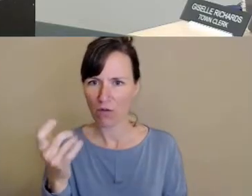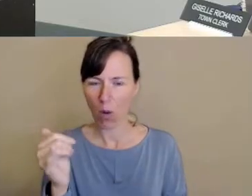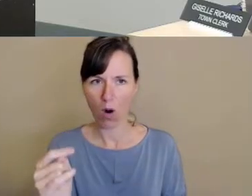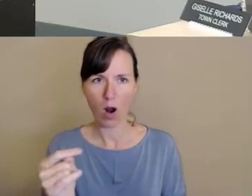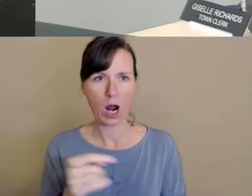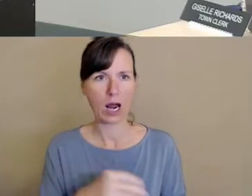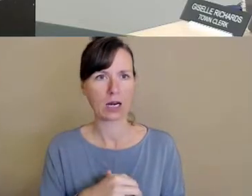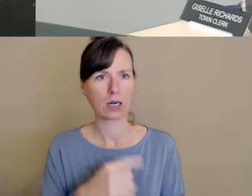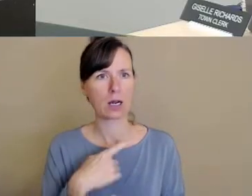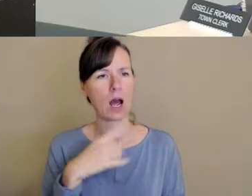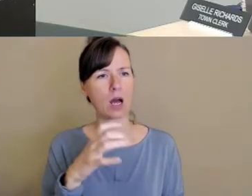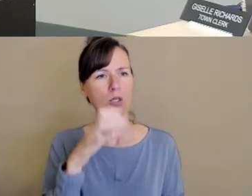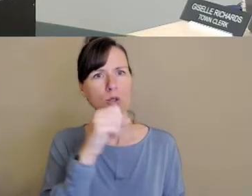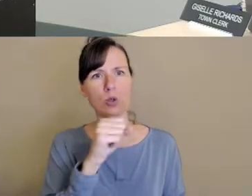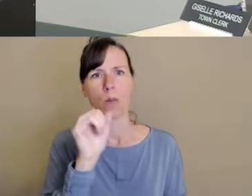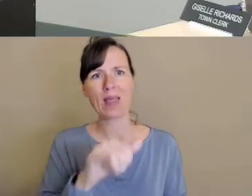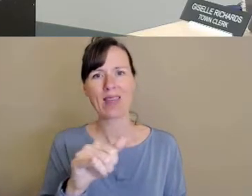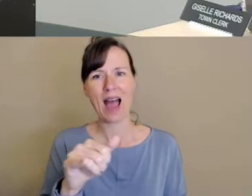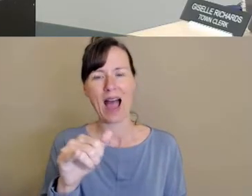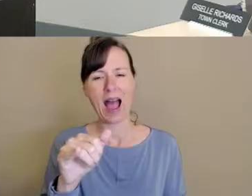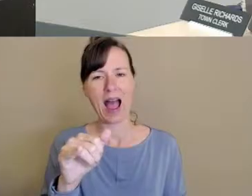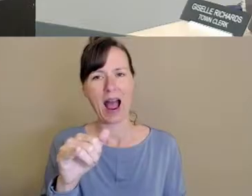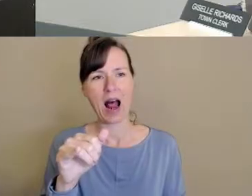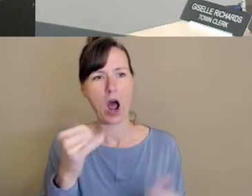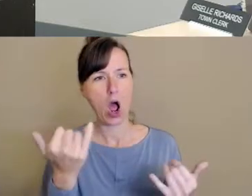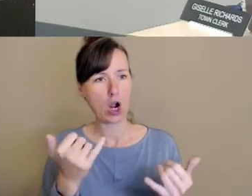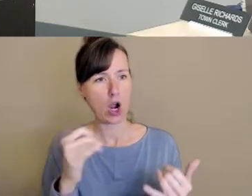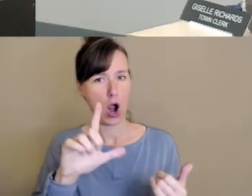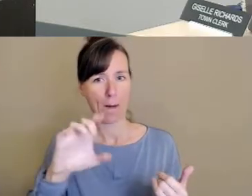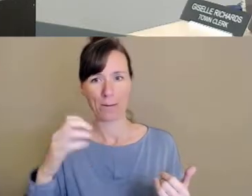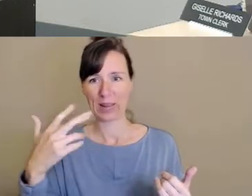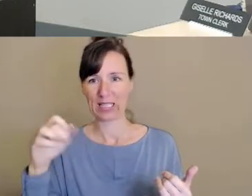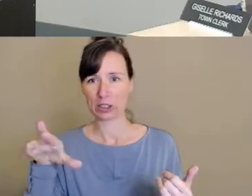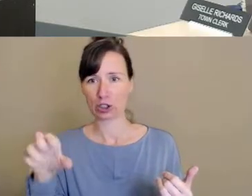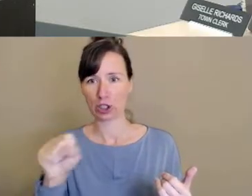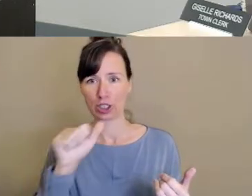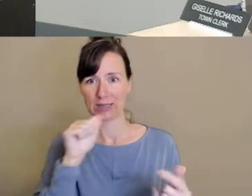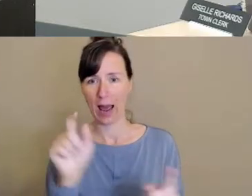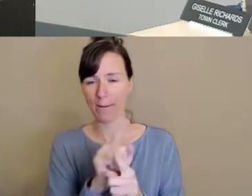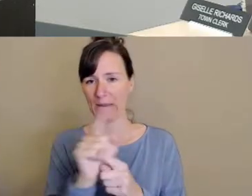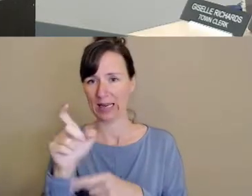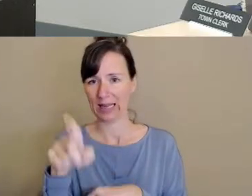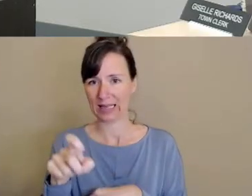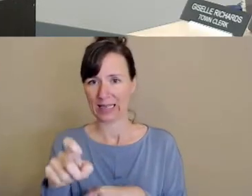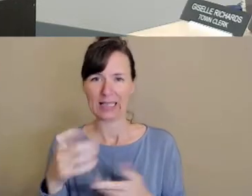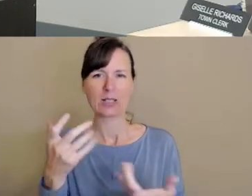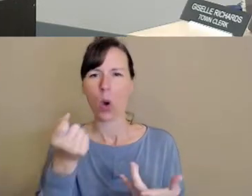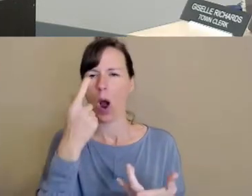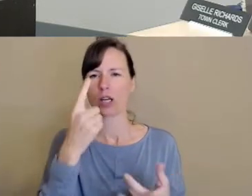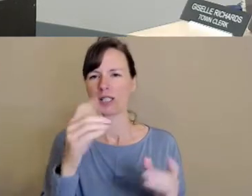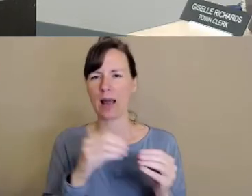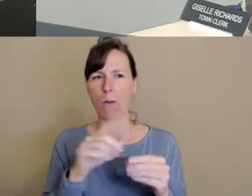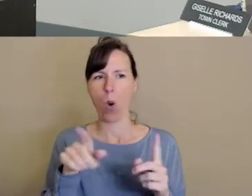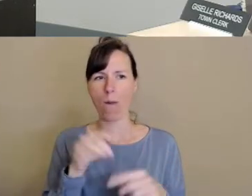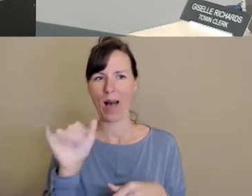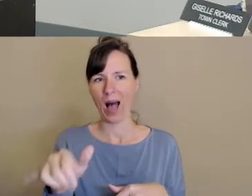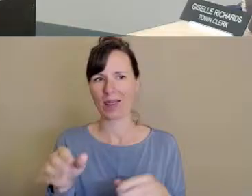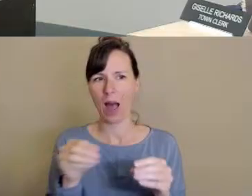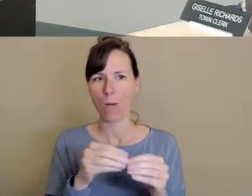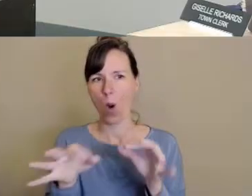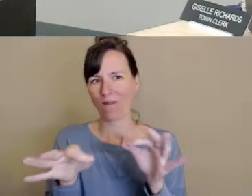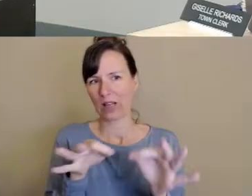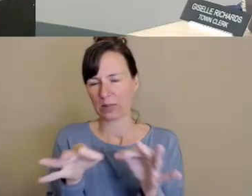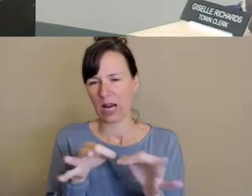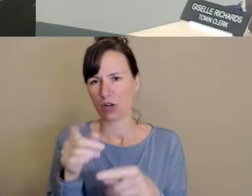I'm assuming that the idea that the current bleachers aren't meeting the need, to understand better about that. So just more of an explanation of